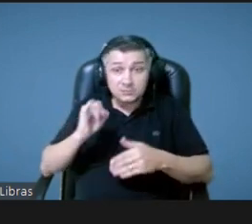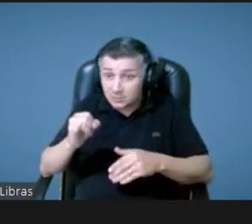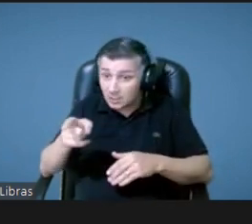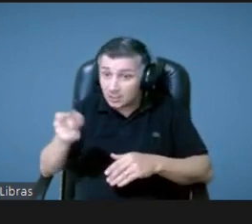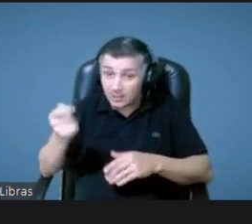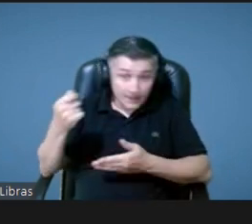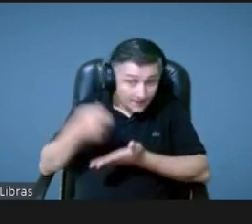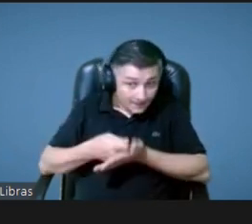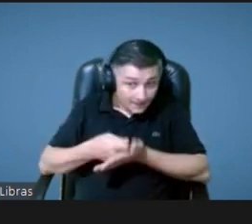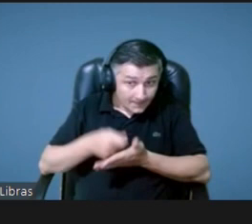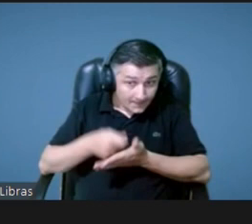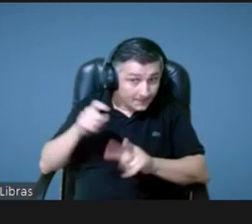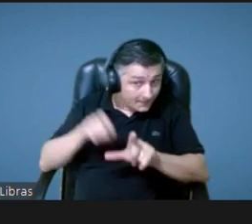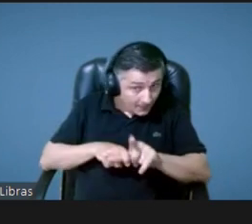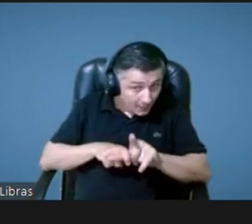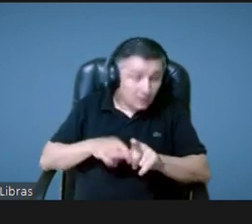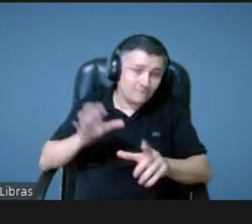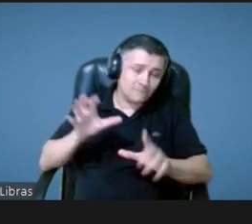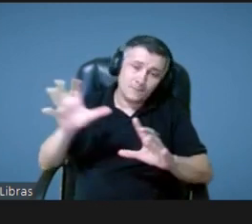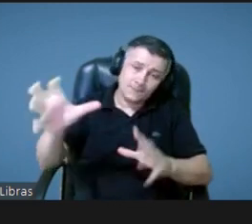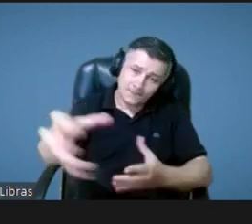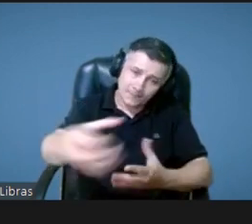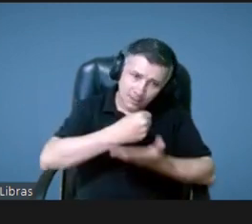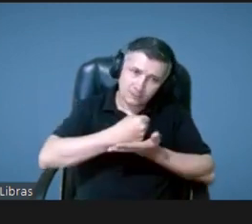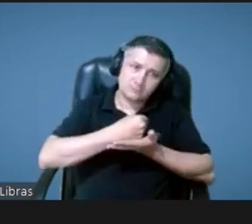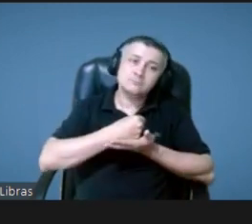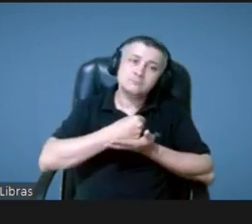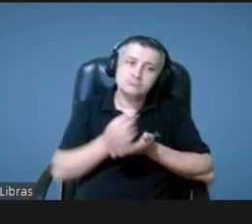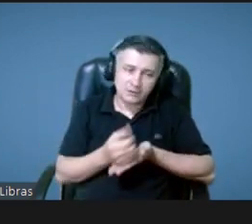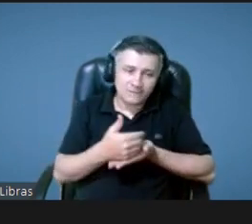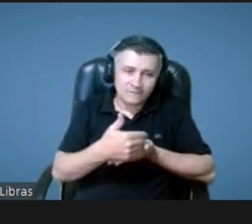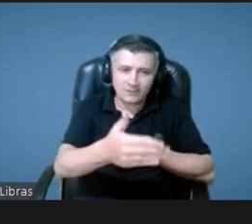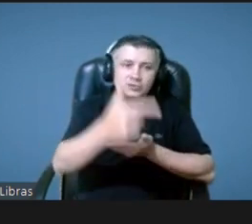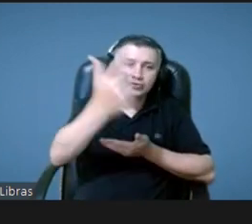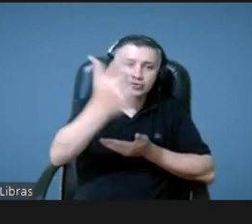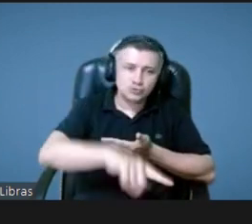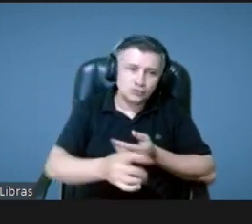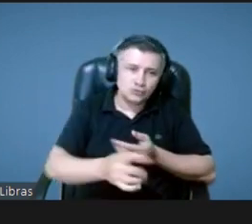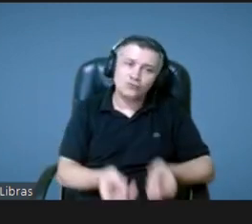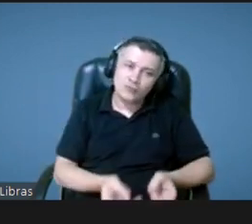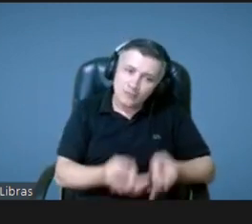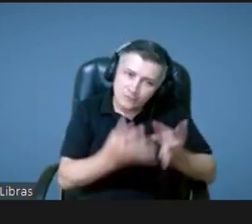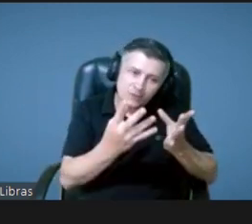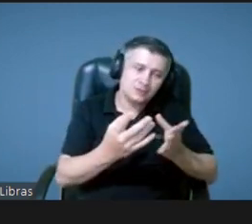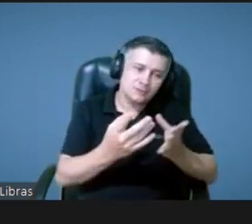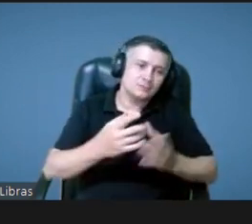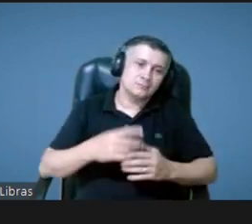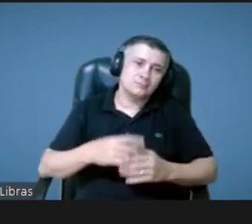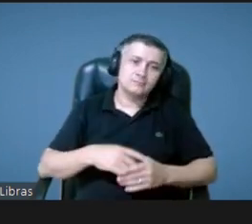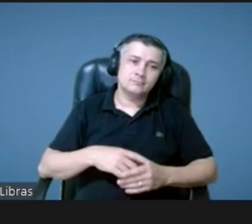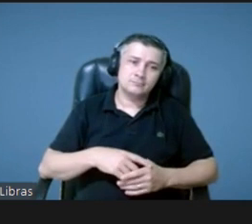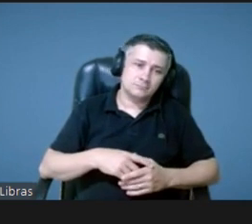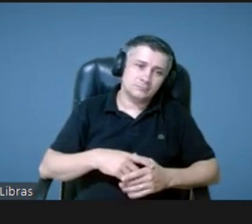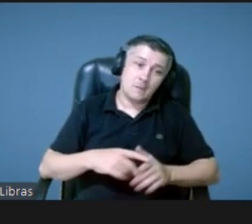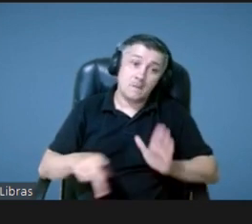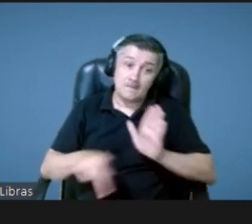because if worst comes to worst, we will repossess the property and sell it